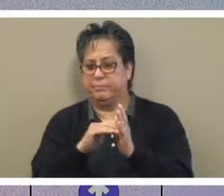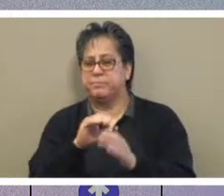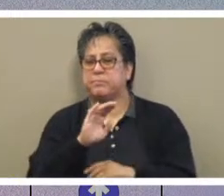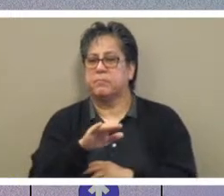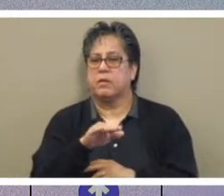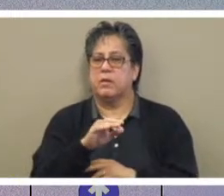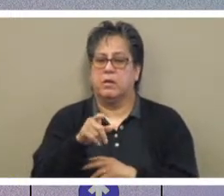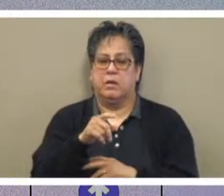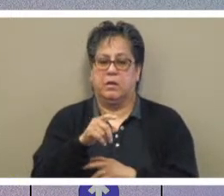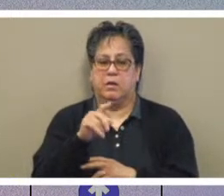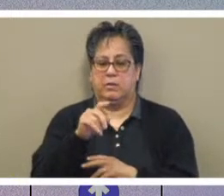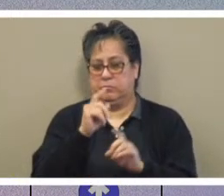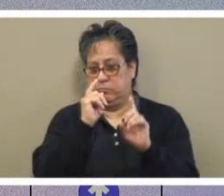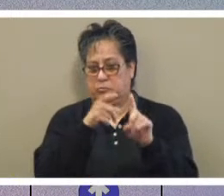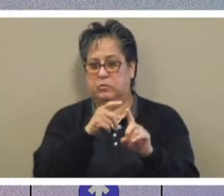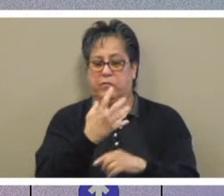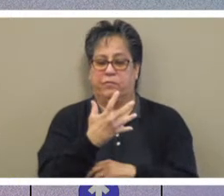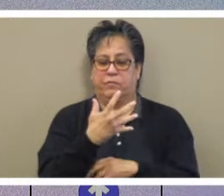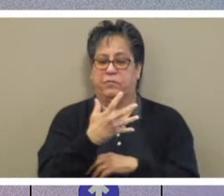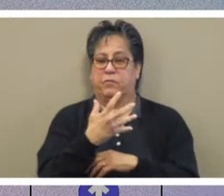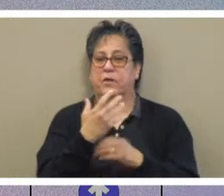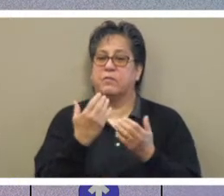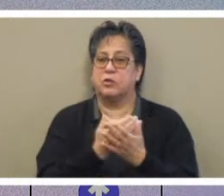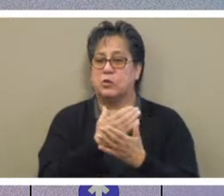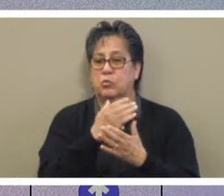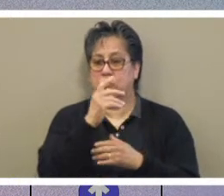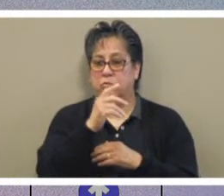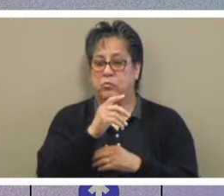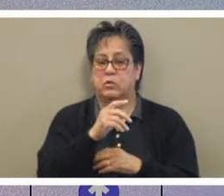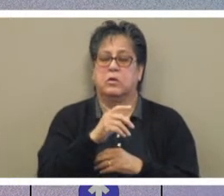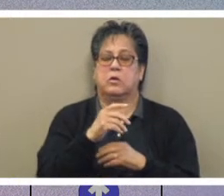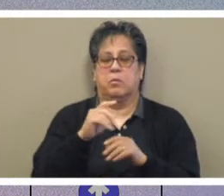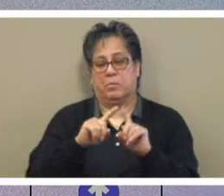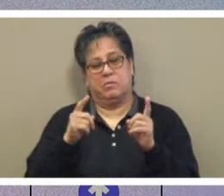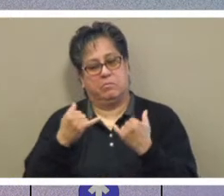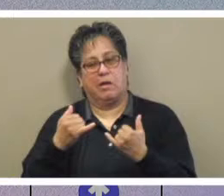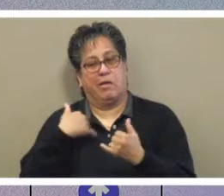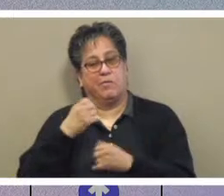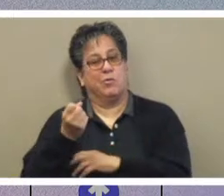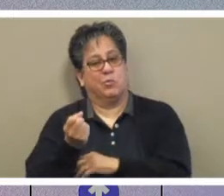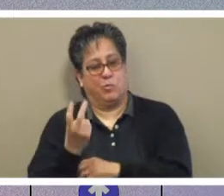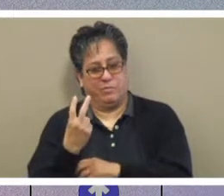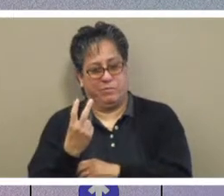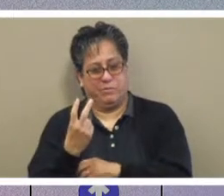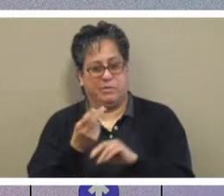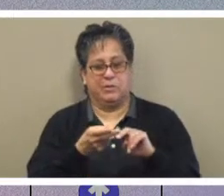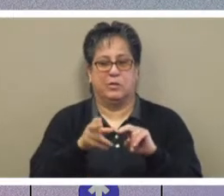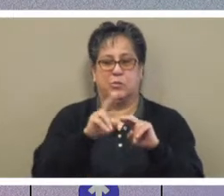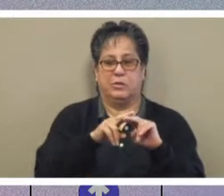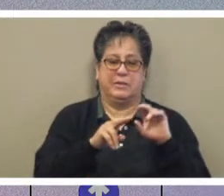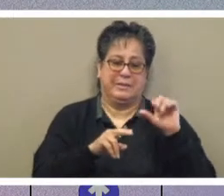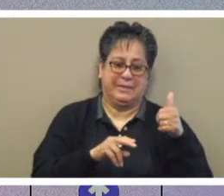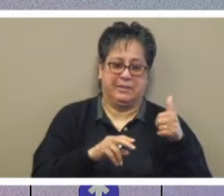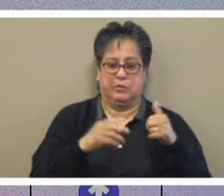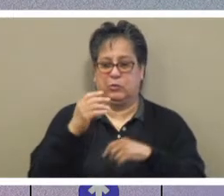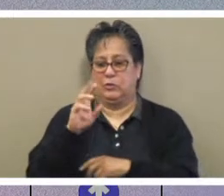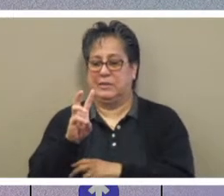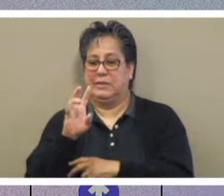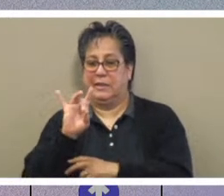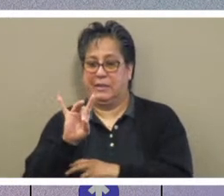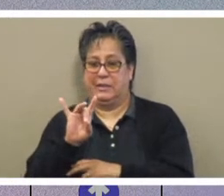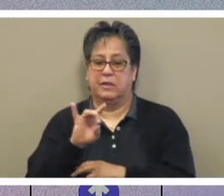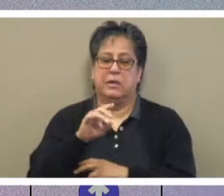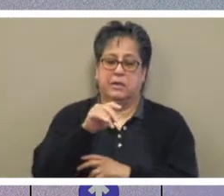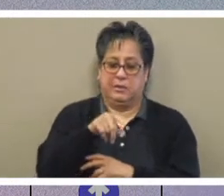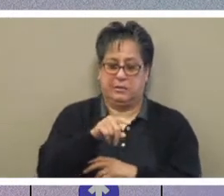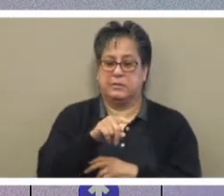had targets of 5 new customer segments. We ended up with 12 new customer segments, an increase in users from 10 to 68. And again,